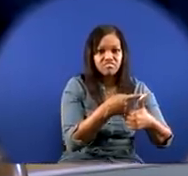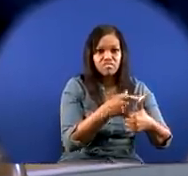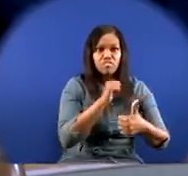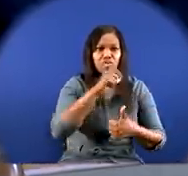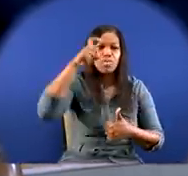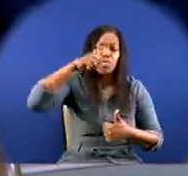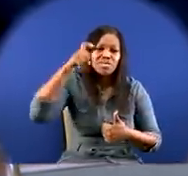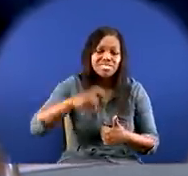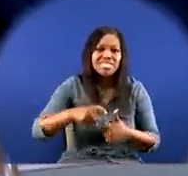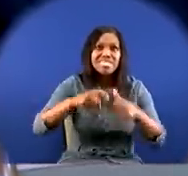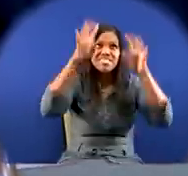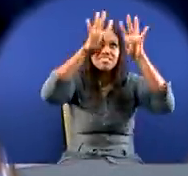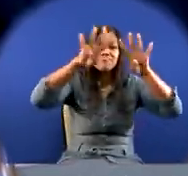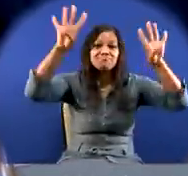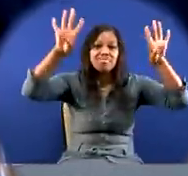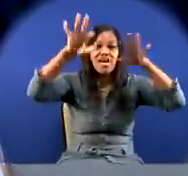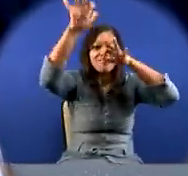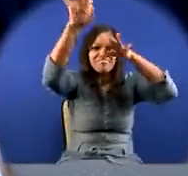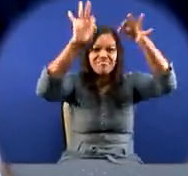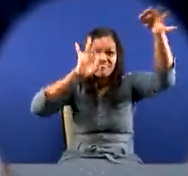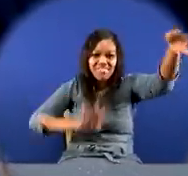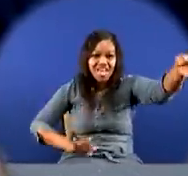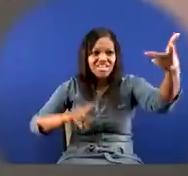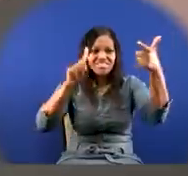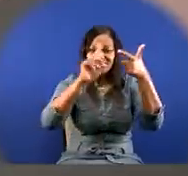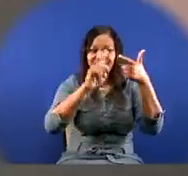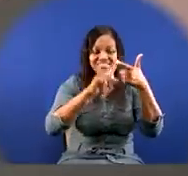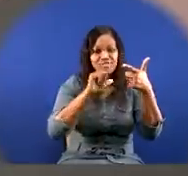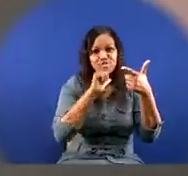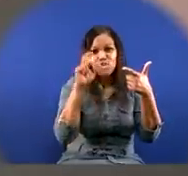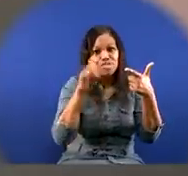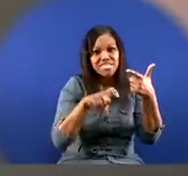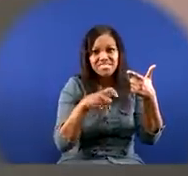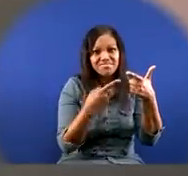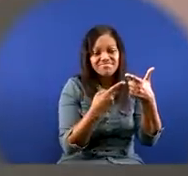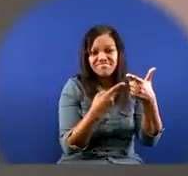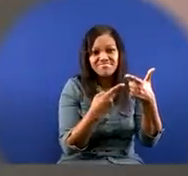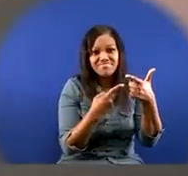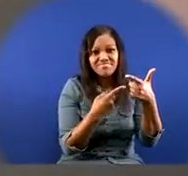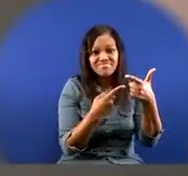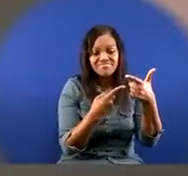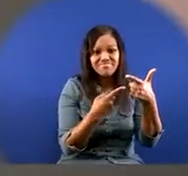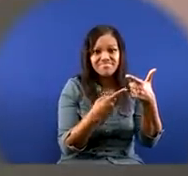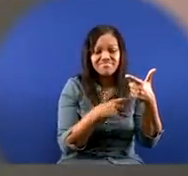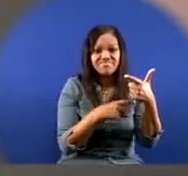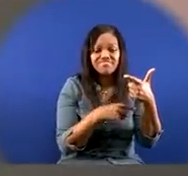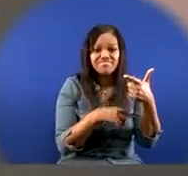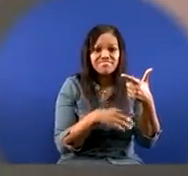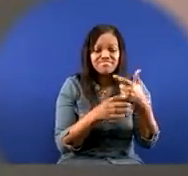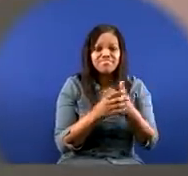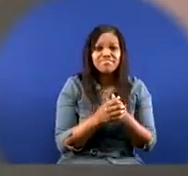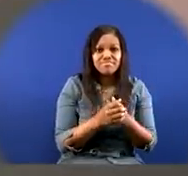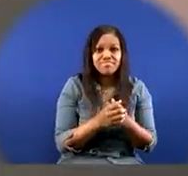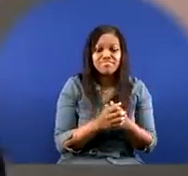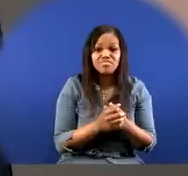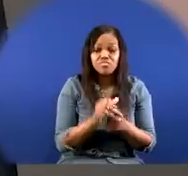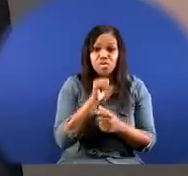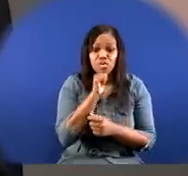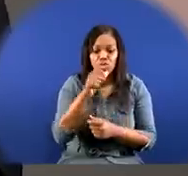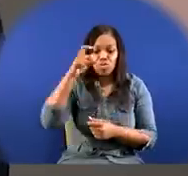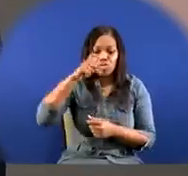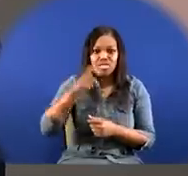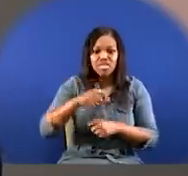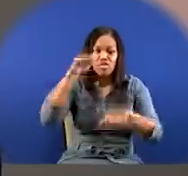We don't need the veil rent from top to bottom to be a witness. Nor do we